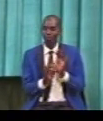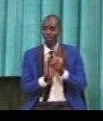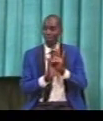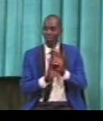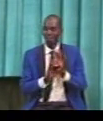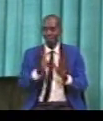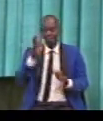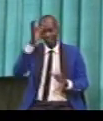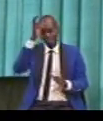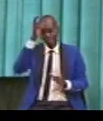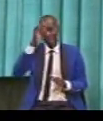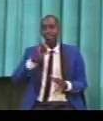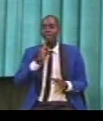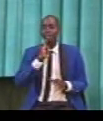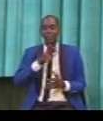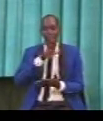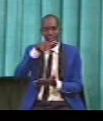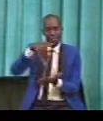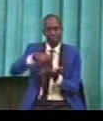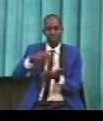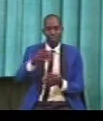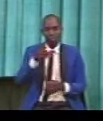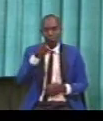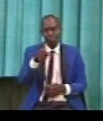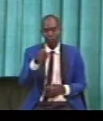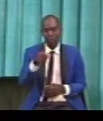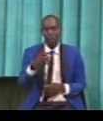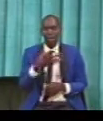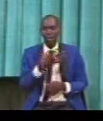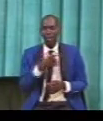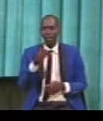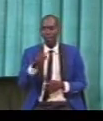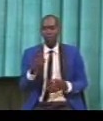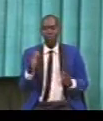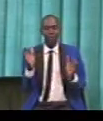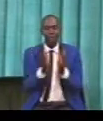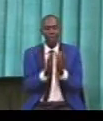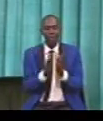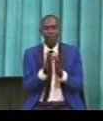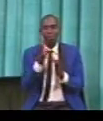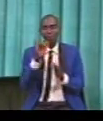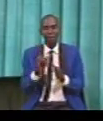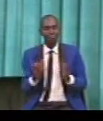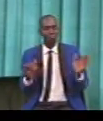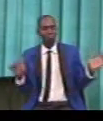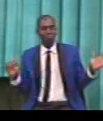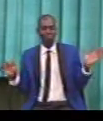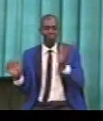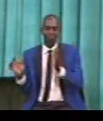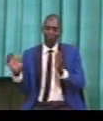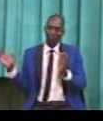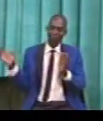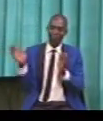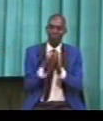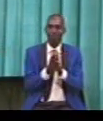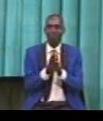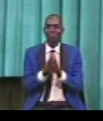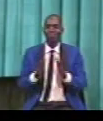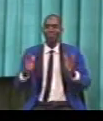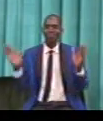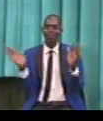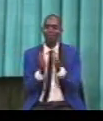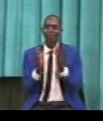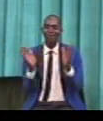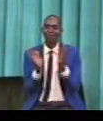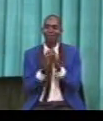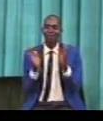And then you give him right hand slap, left hand slap. Eh? That's how to clap. Oh yeah? Clap for